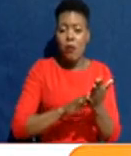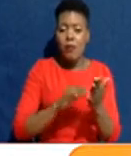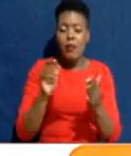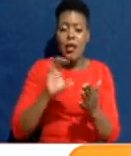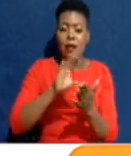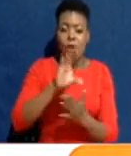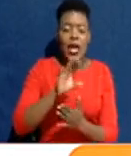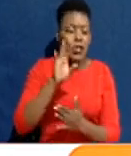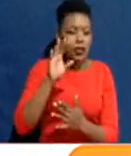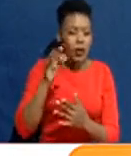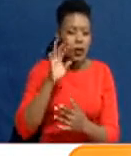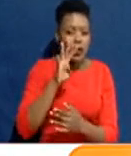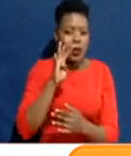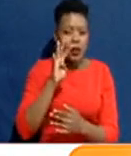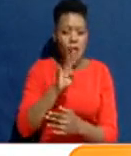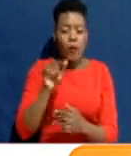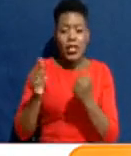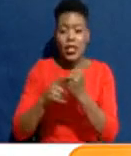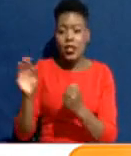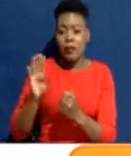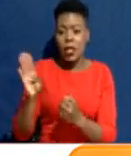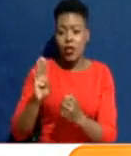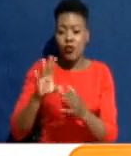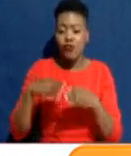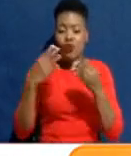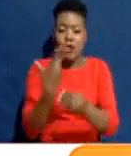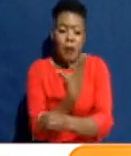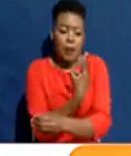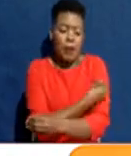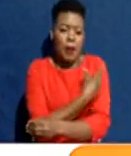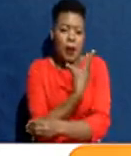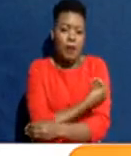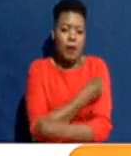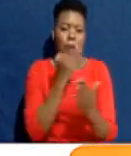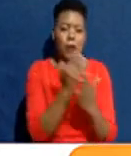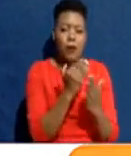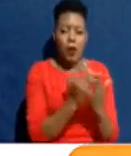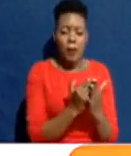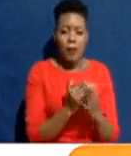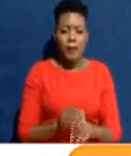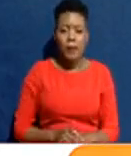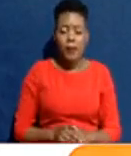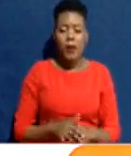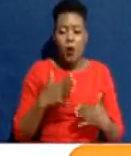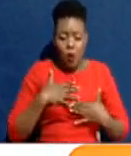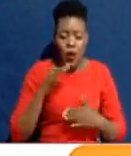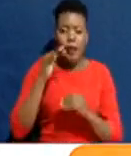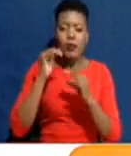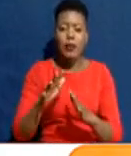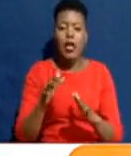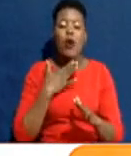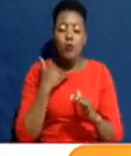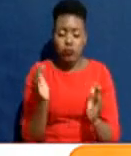shillings 4.6 billion to enhance vaccines and immunization program. Mr. Speaker, to